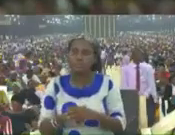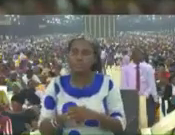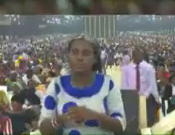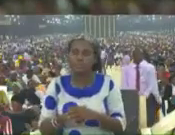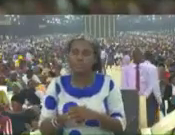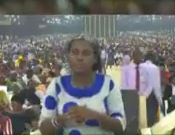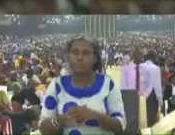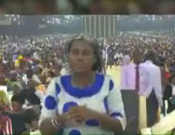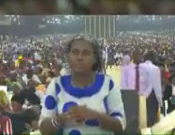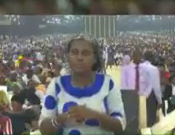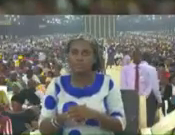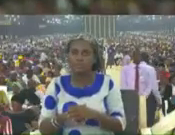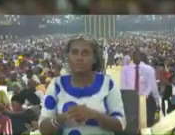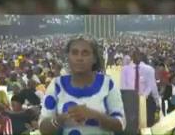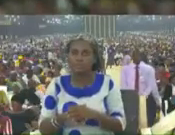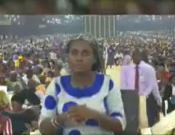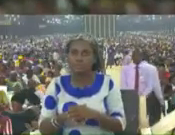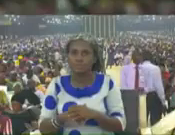How he's